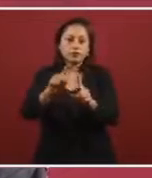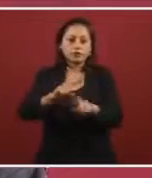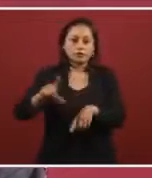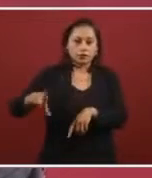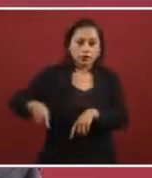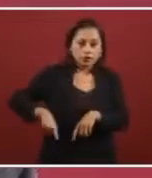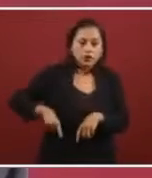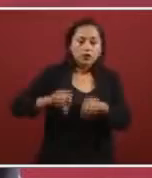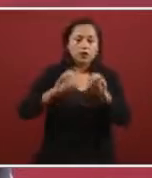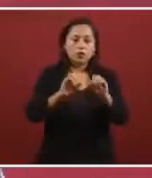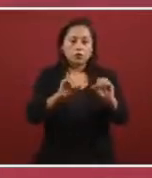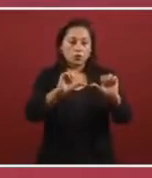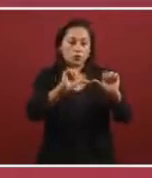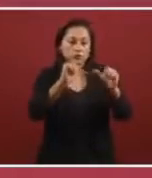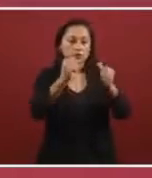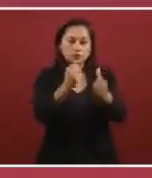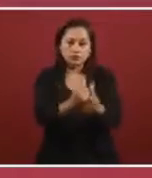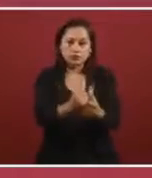governments.